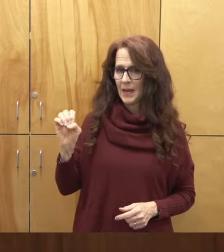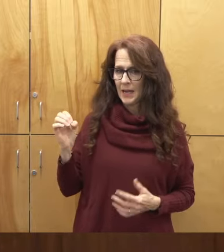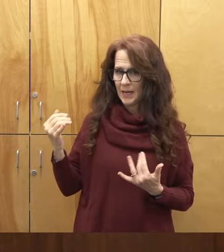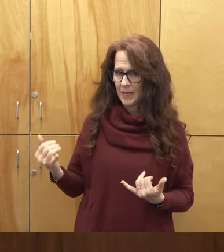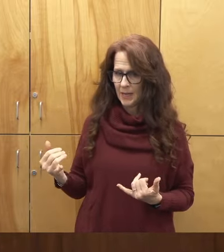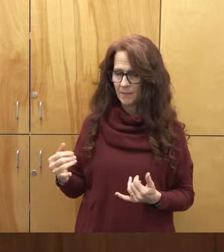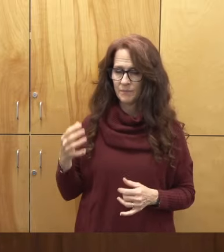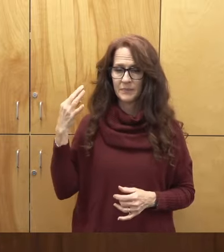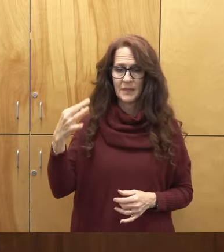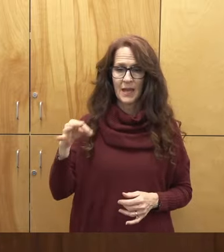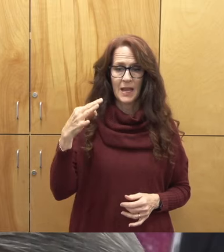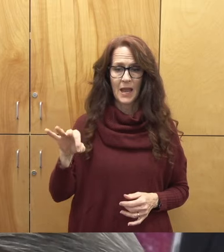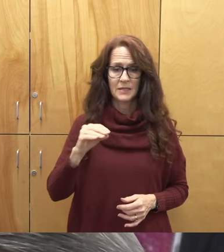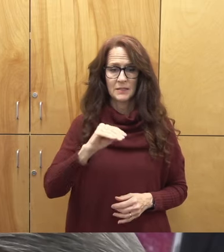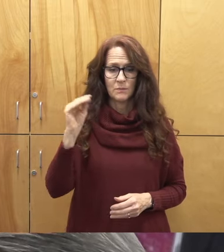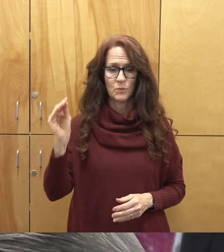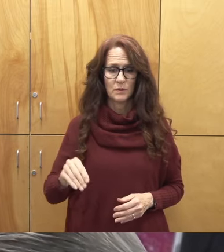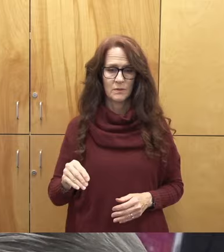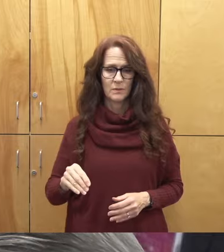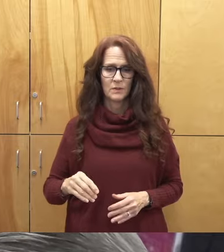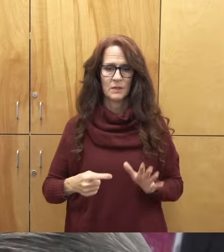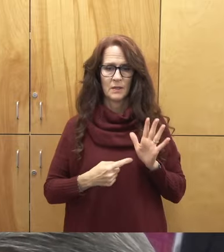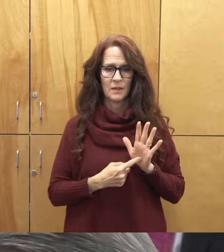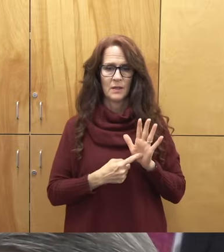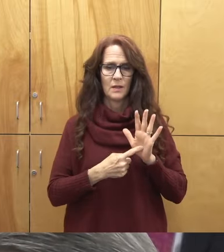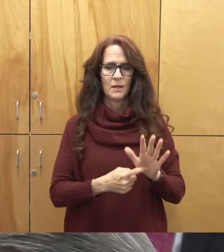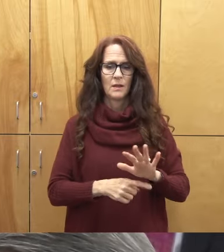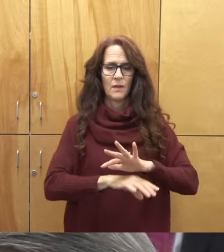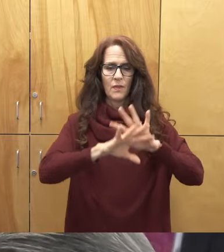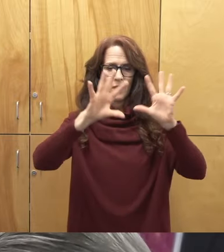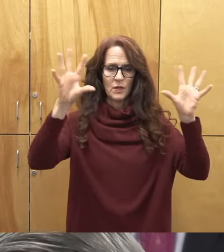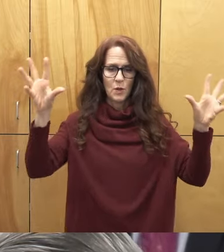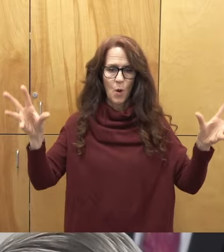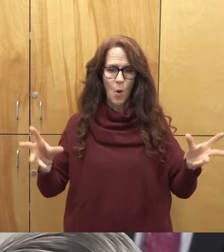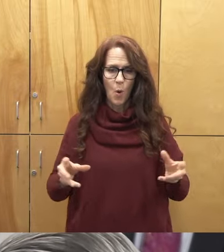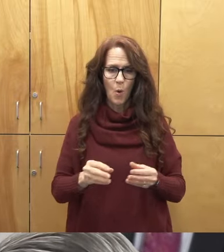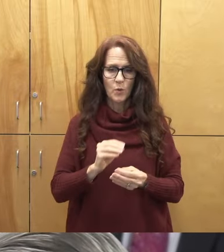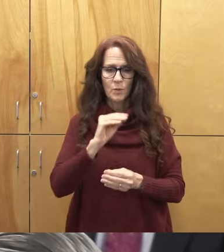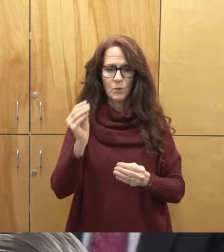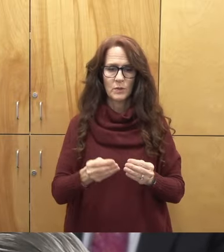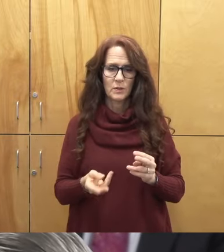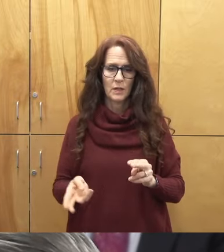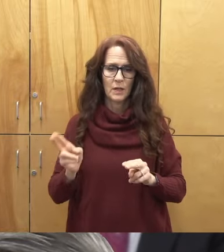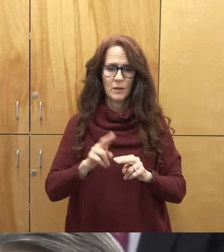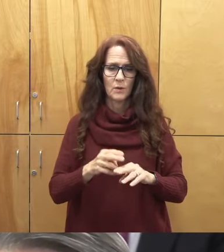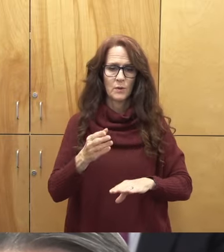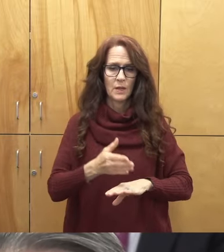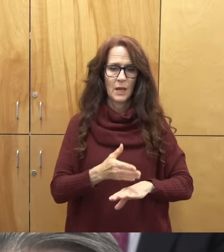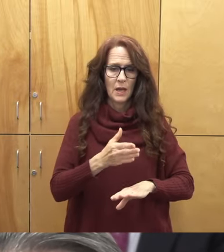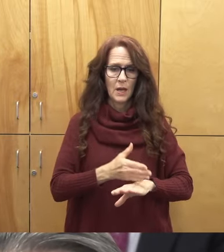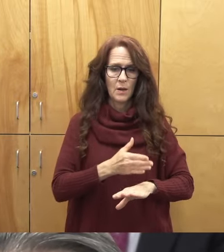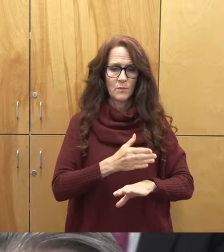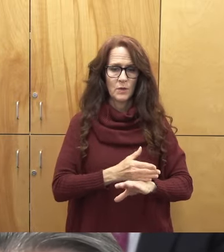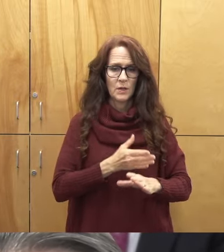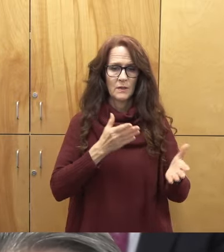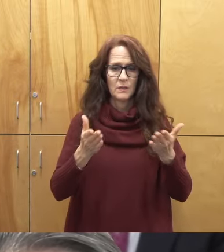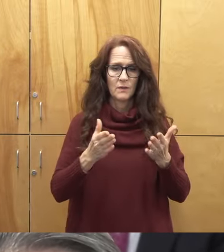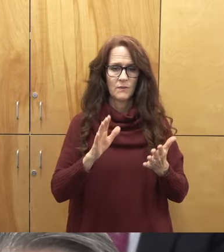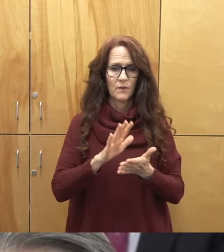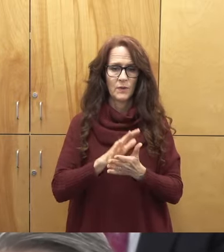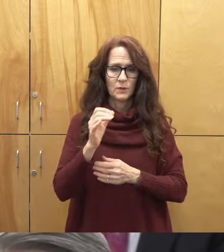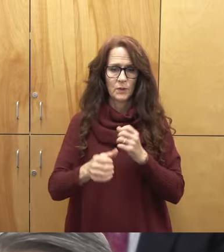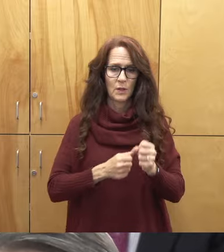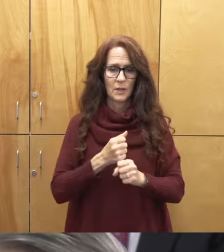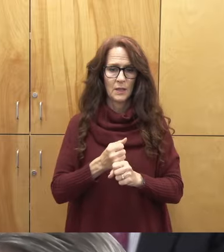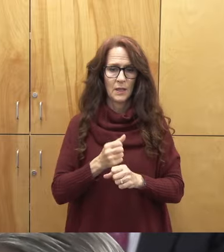the 19% represents the total percentage to increase or improve services for the coming school year. So it's talking